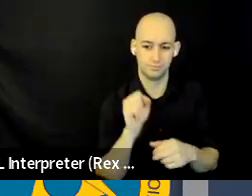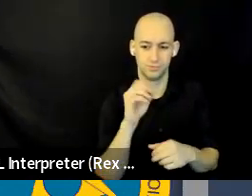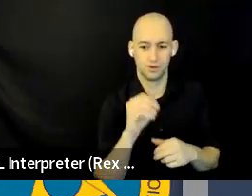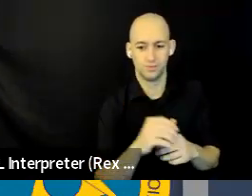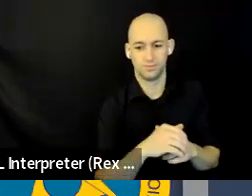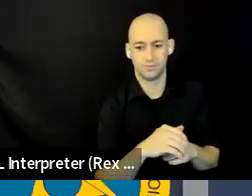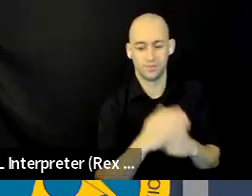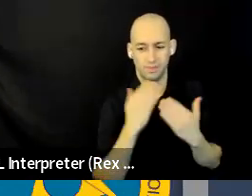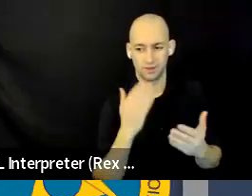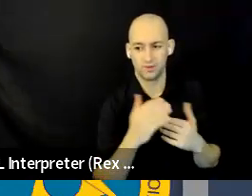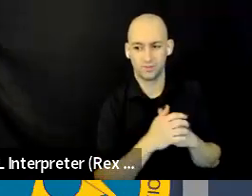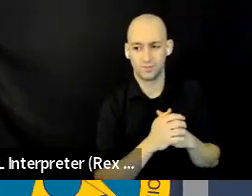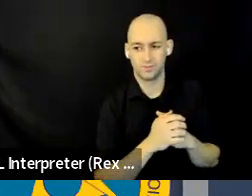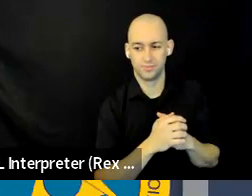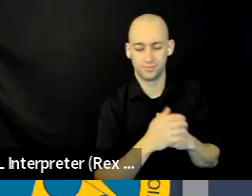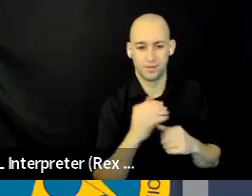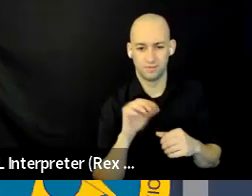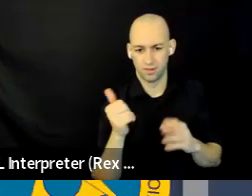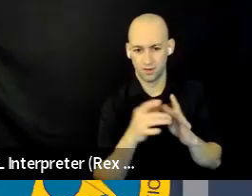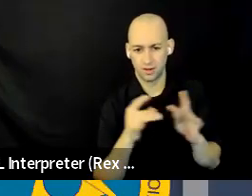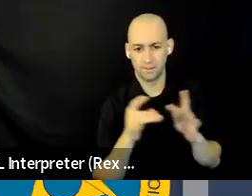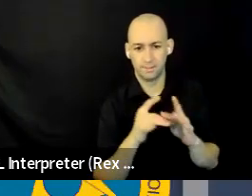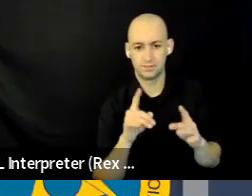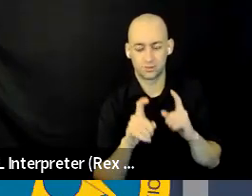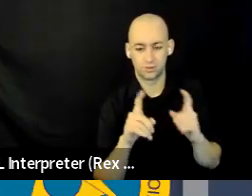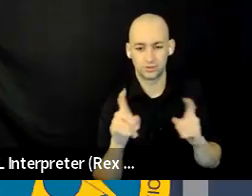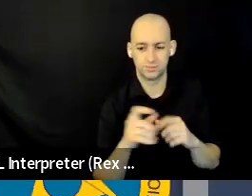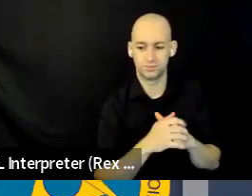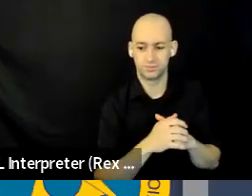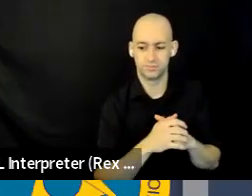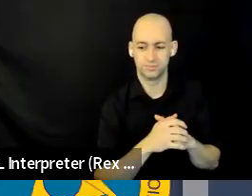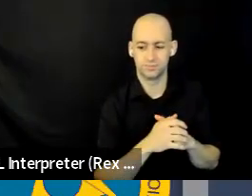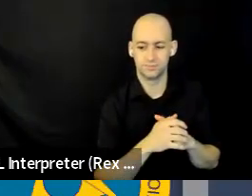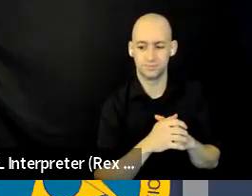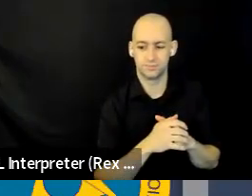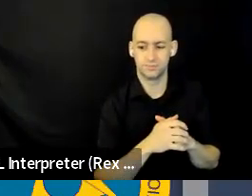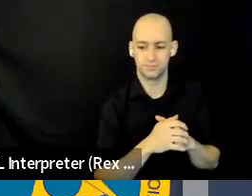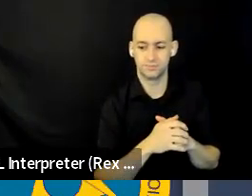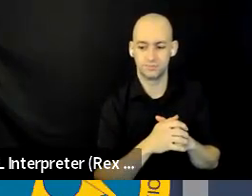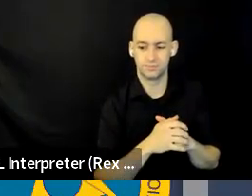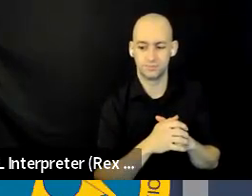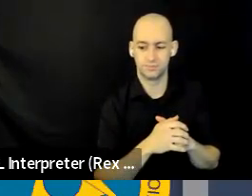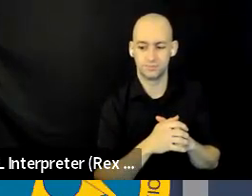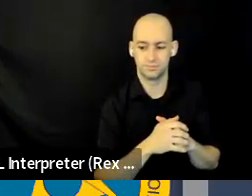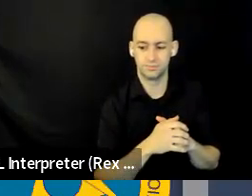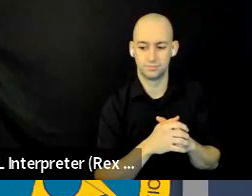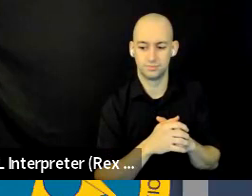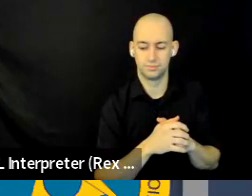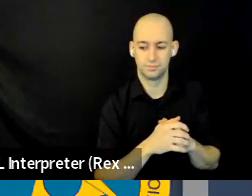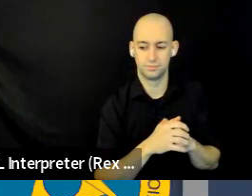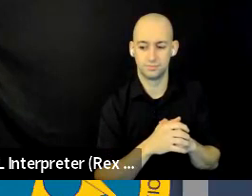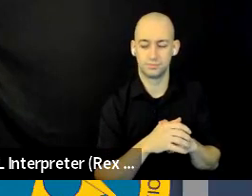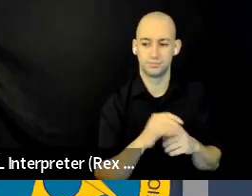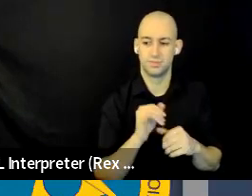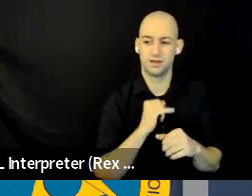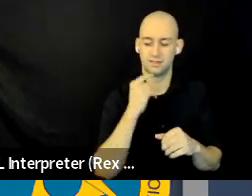Thank you. Any other comments or questions? And thank you, Francis. Oh, one more? I had mentioned the